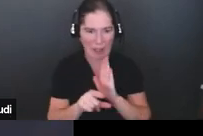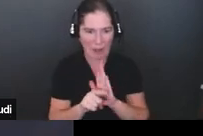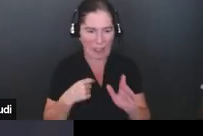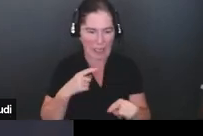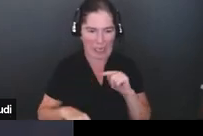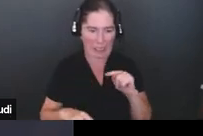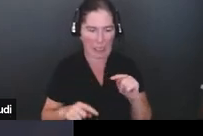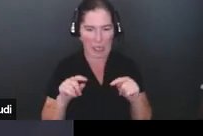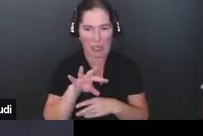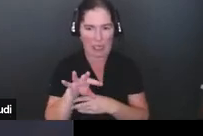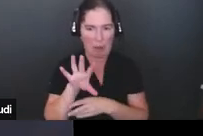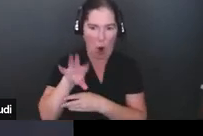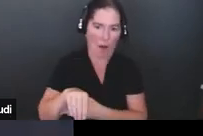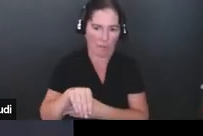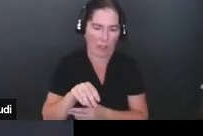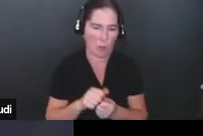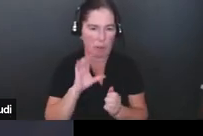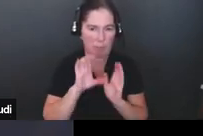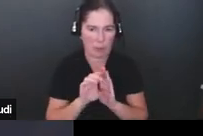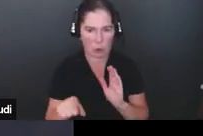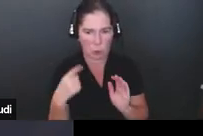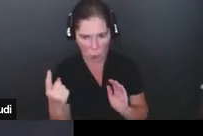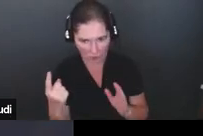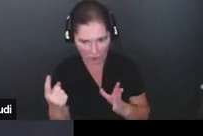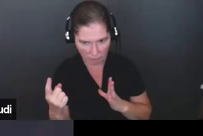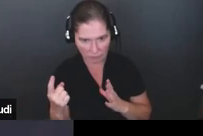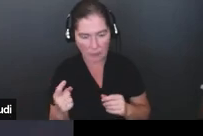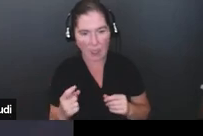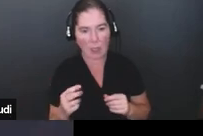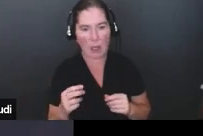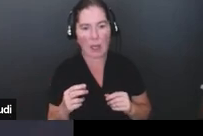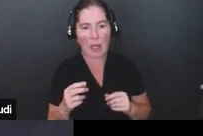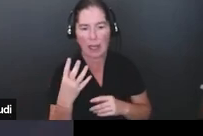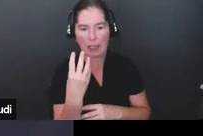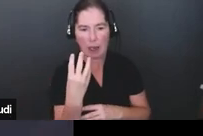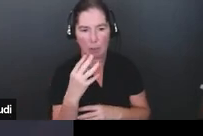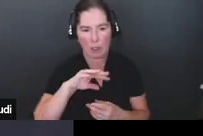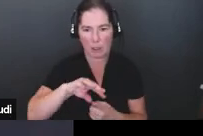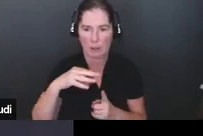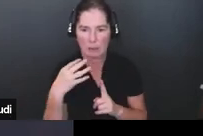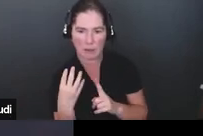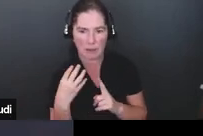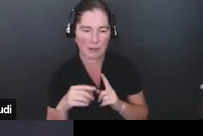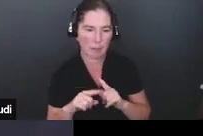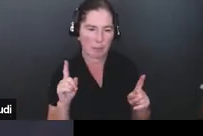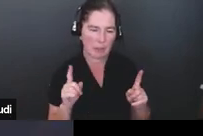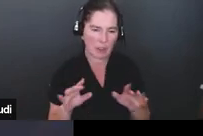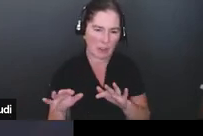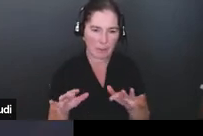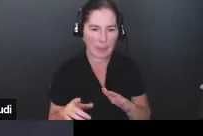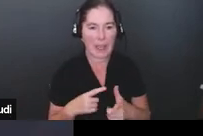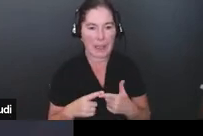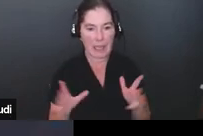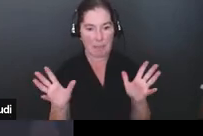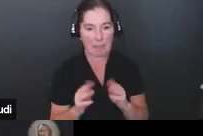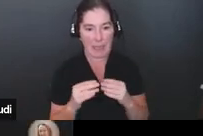camera and just have my image show. I can reverse the camera, choose a different camera. And then when I select